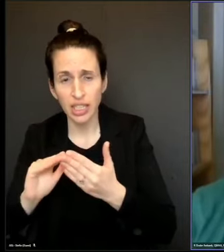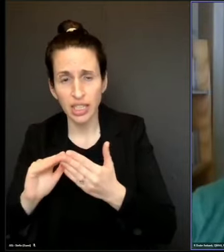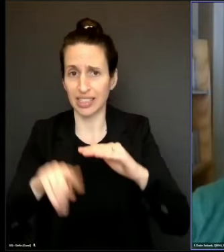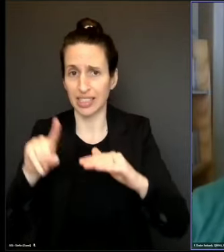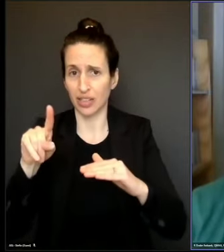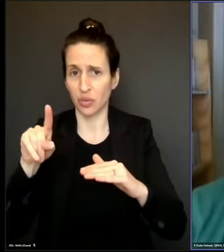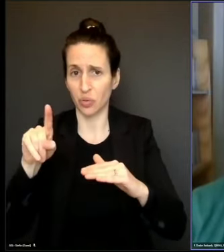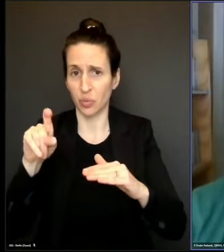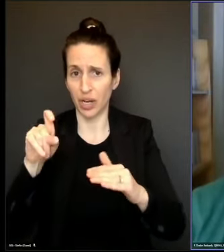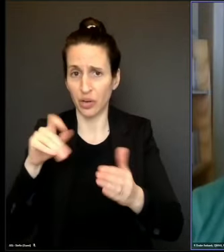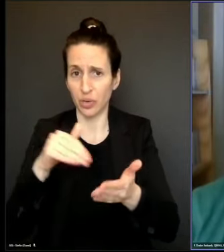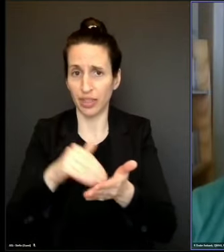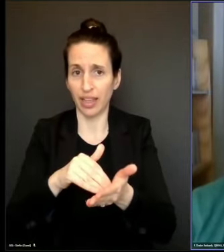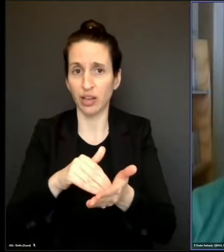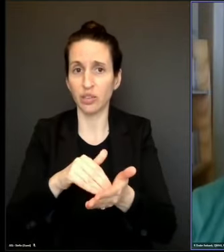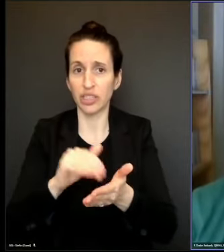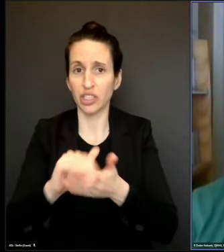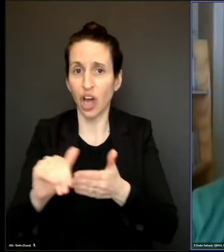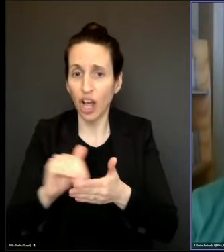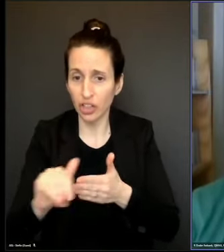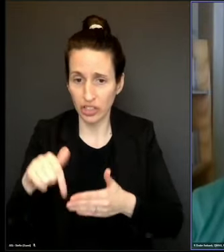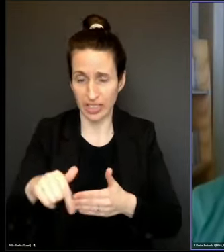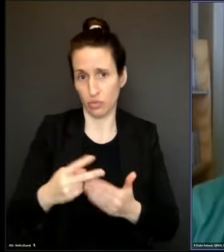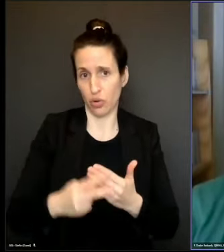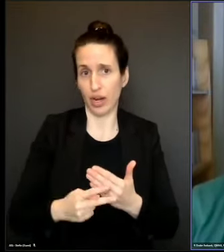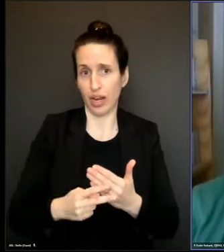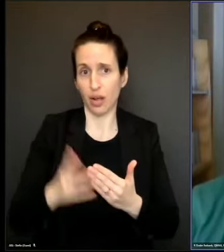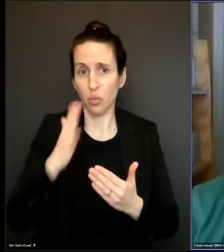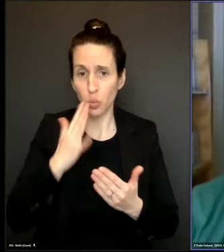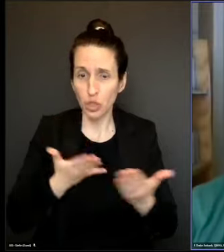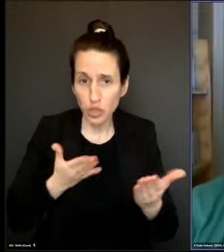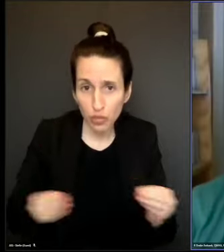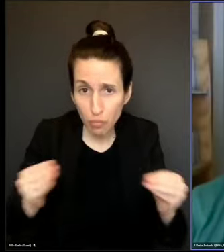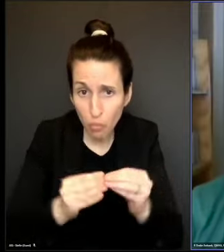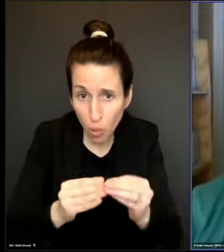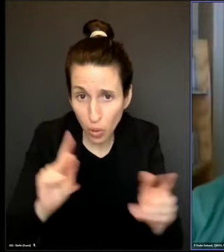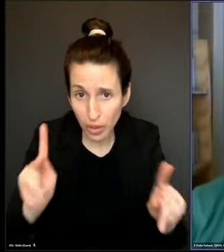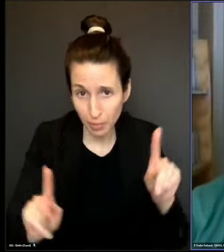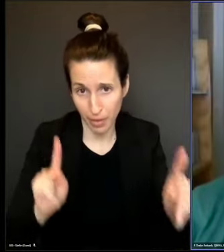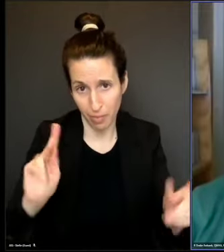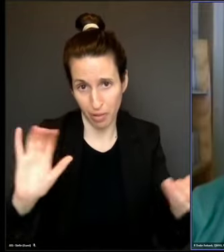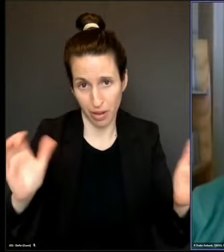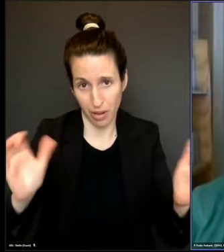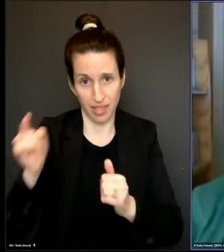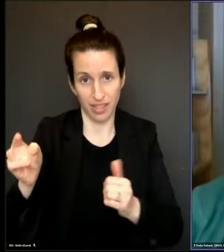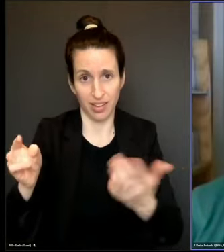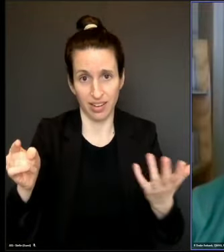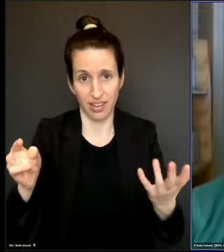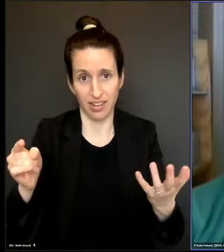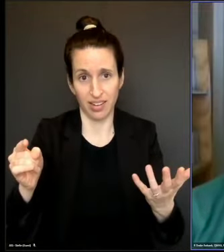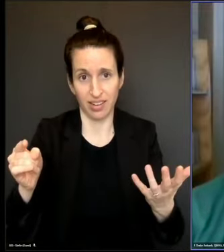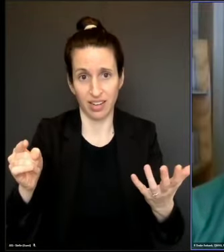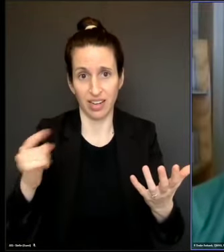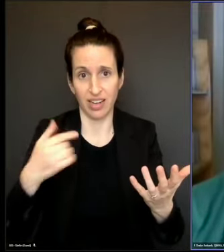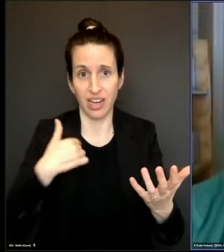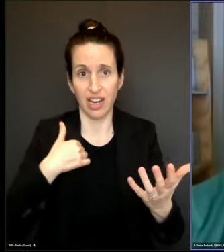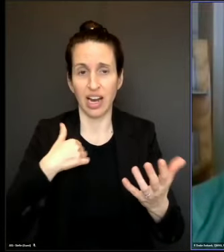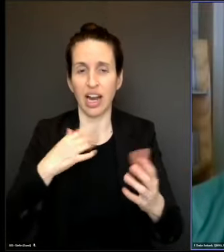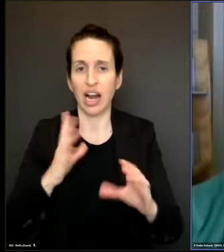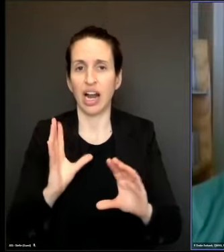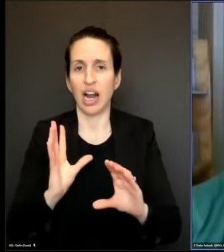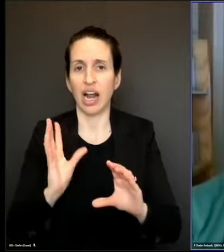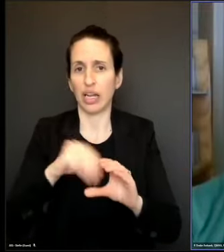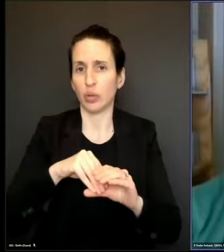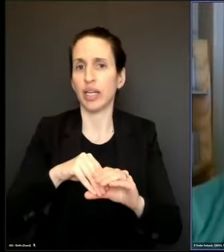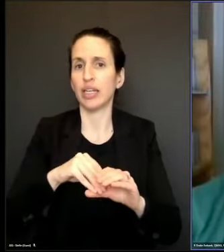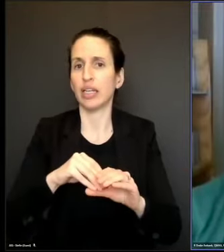just right off the bat. So I put in a council resolution in my written testimony that